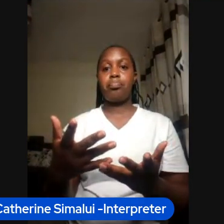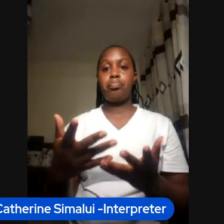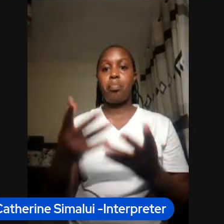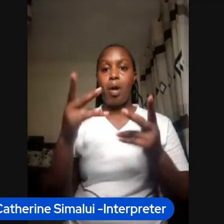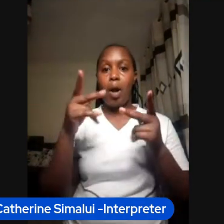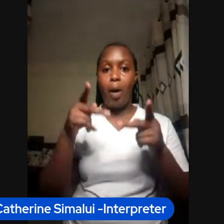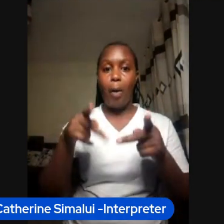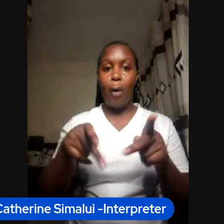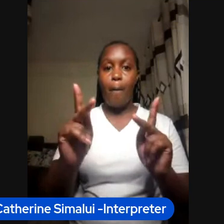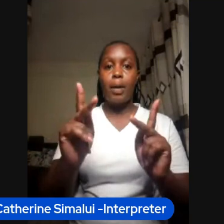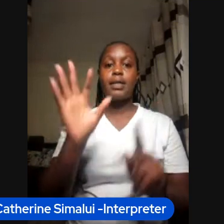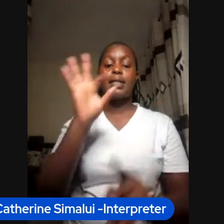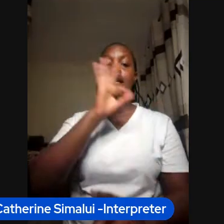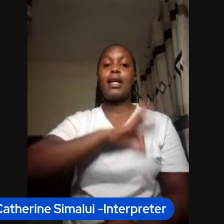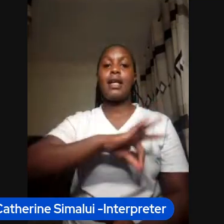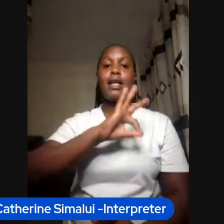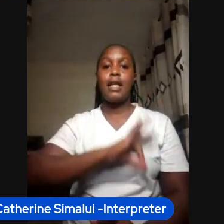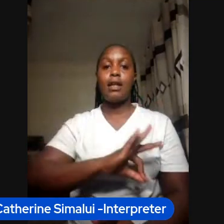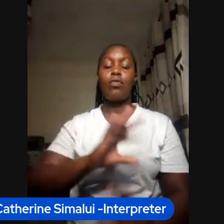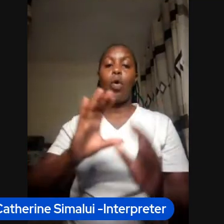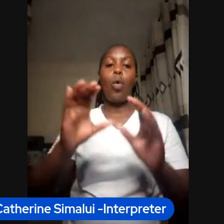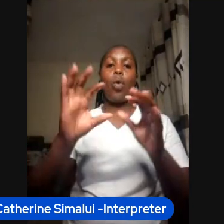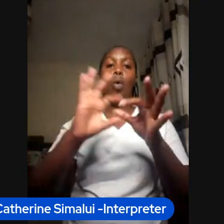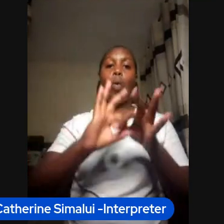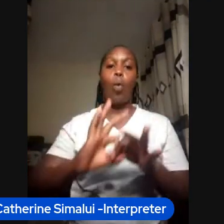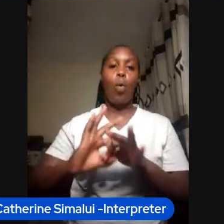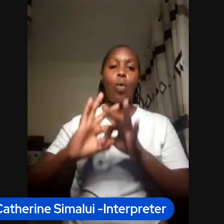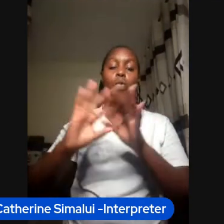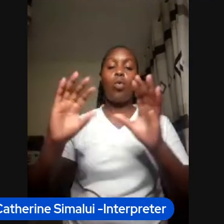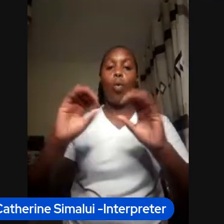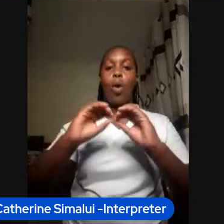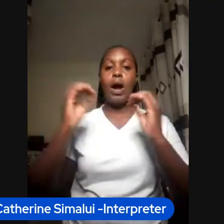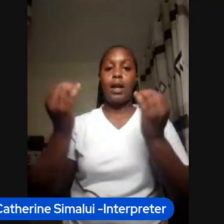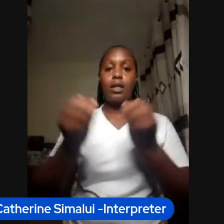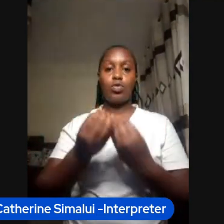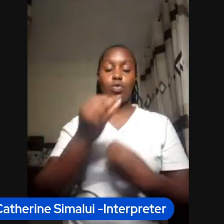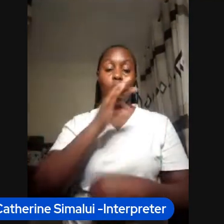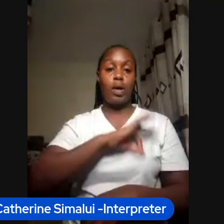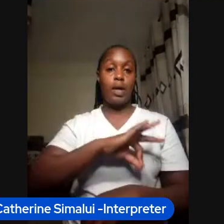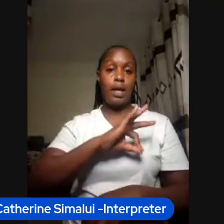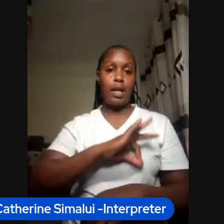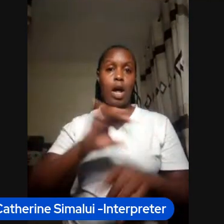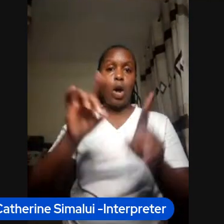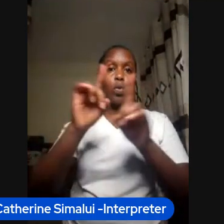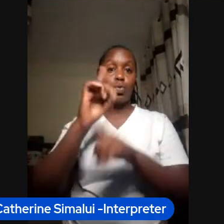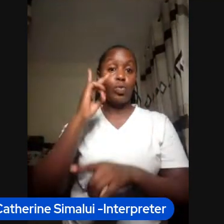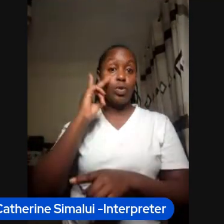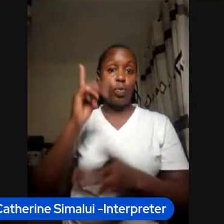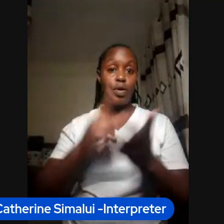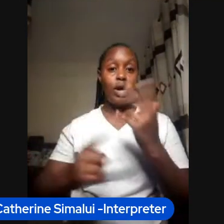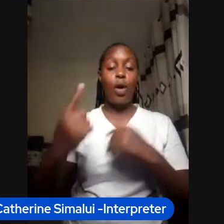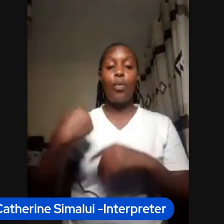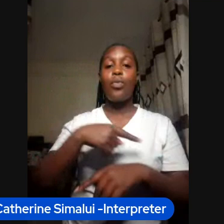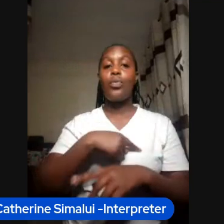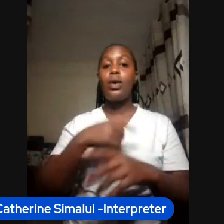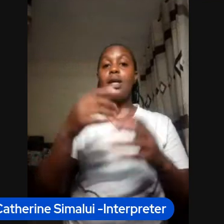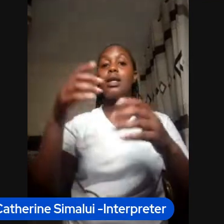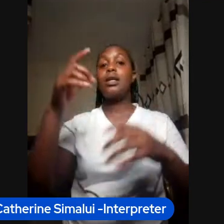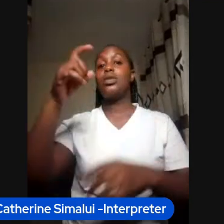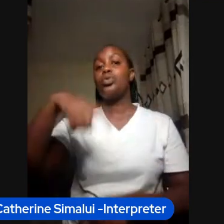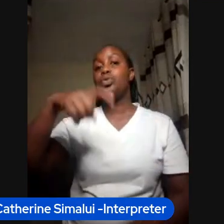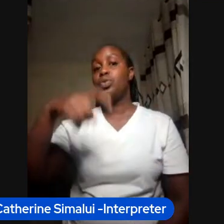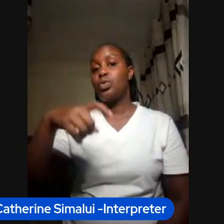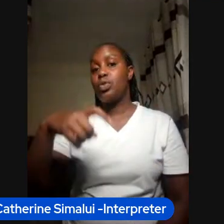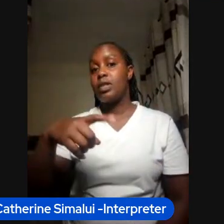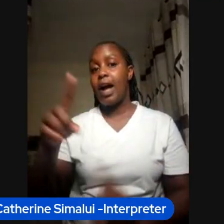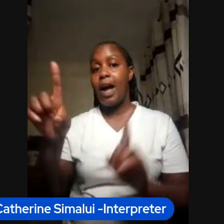gains and all that. So these are risks that we should as a content